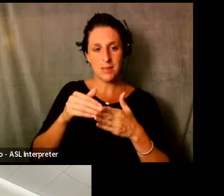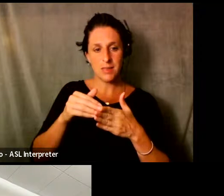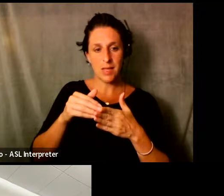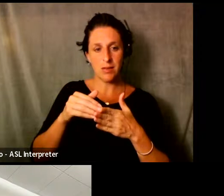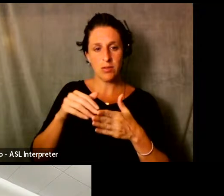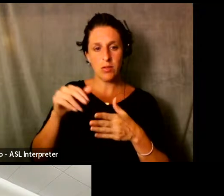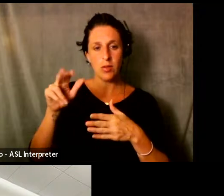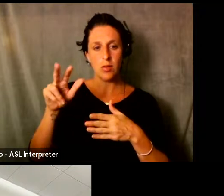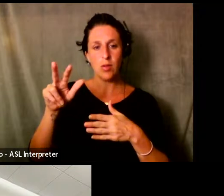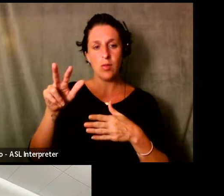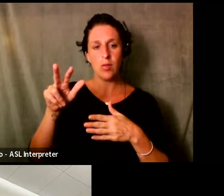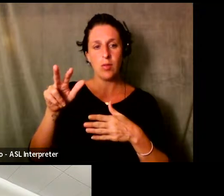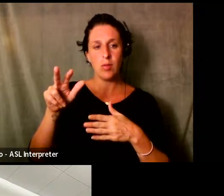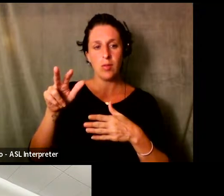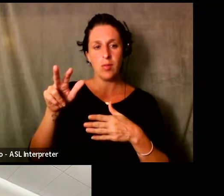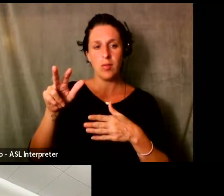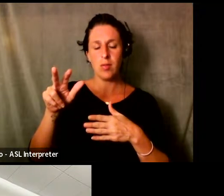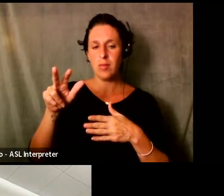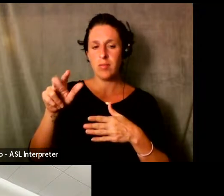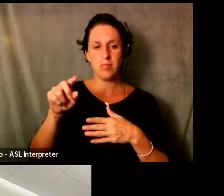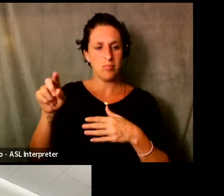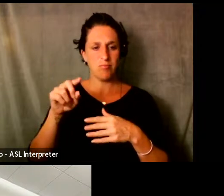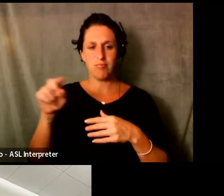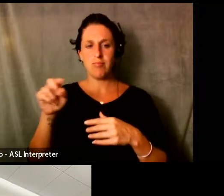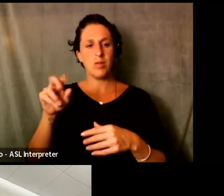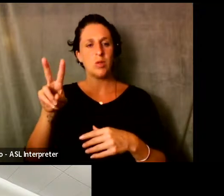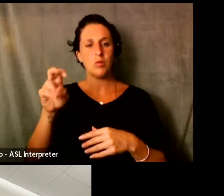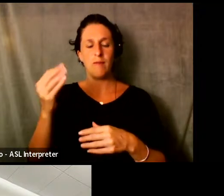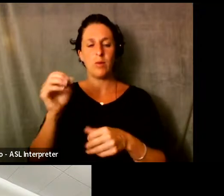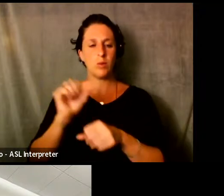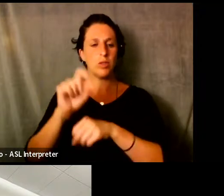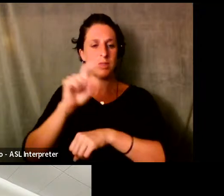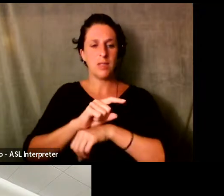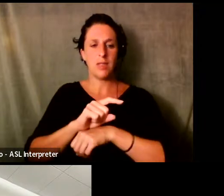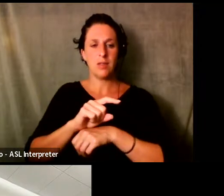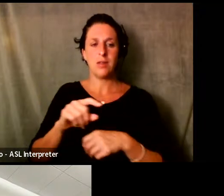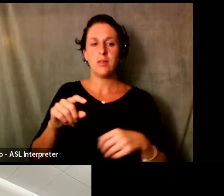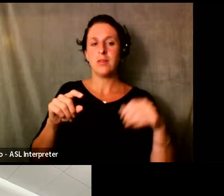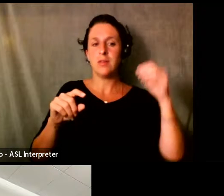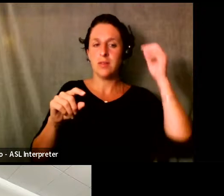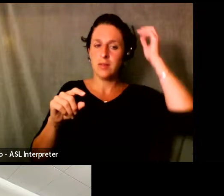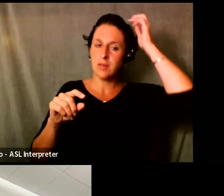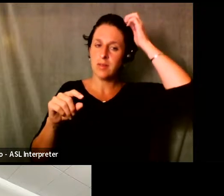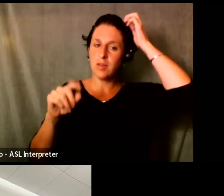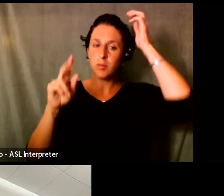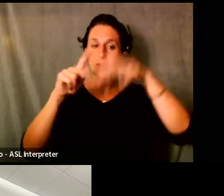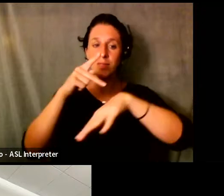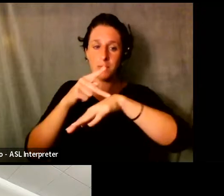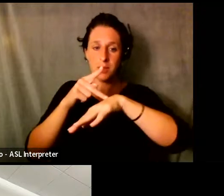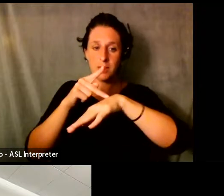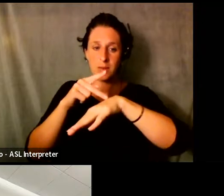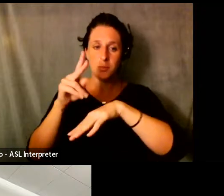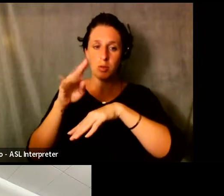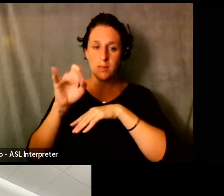$186,734 at 214 workdays. And our principals, Ronald Campana, Principal